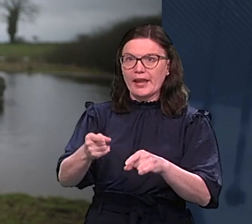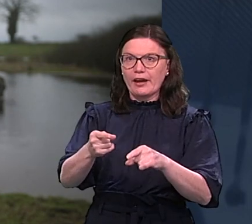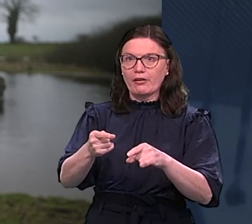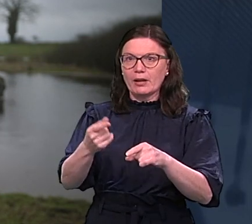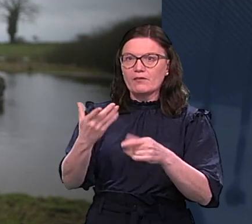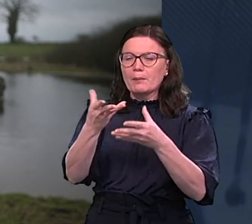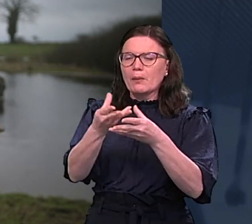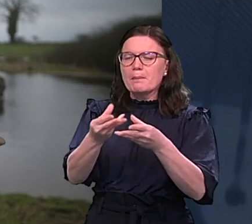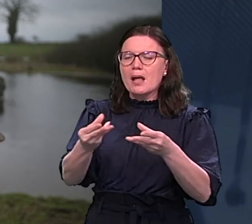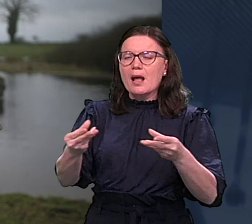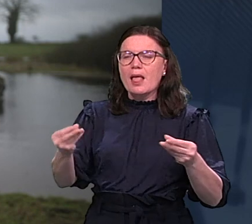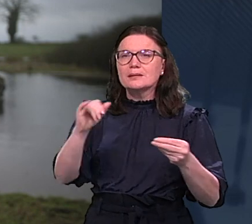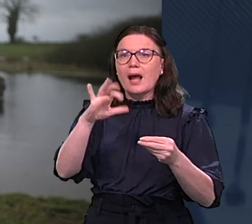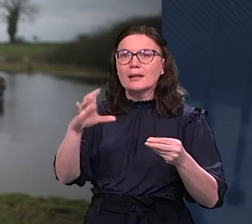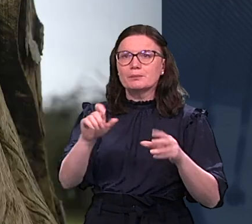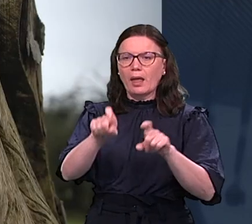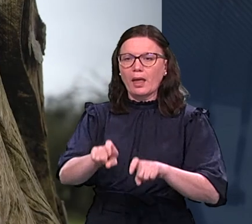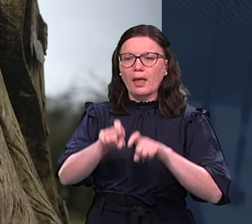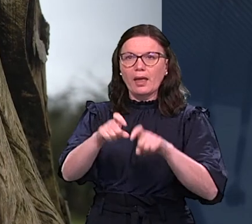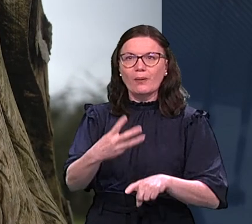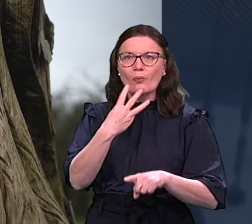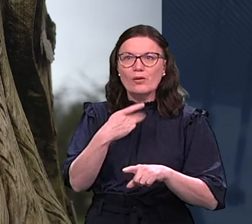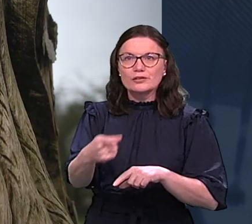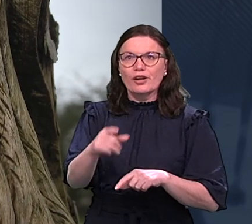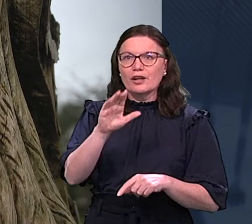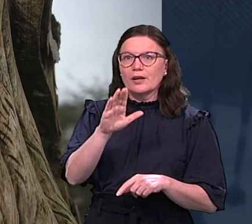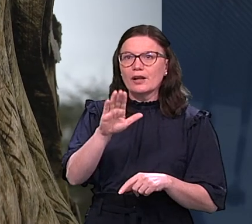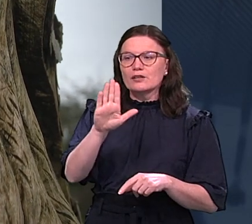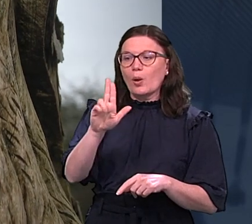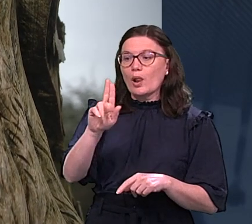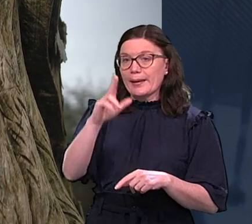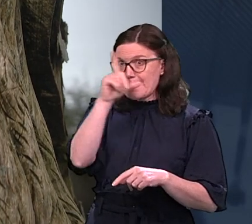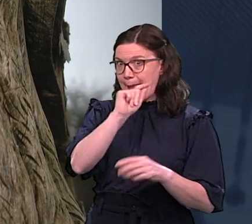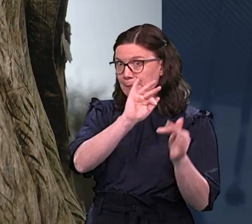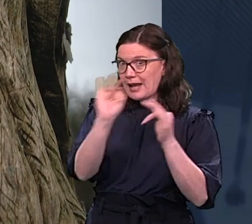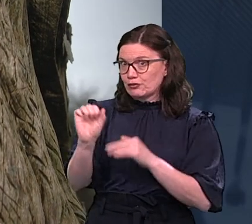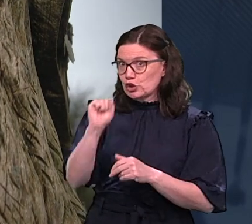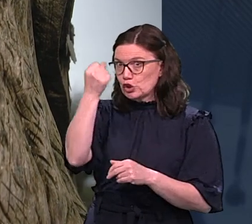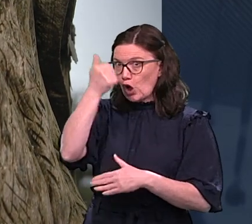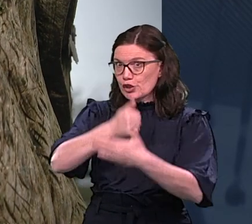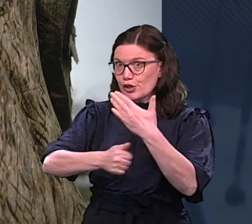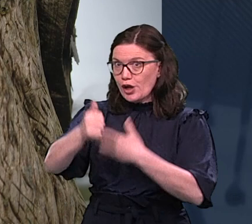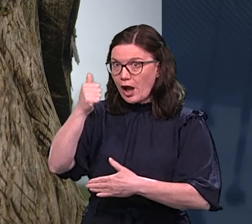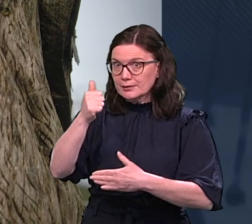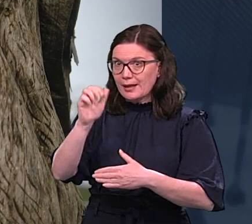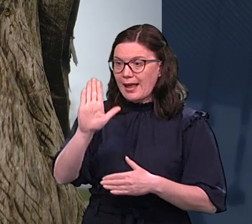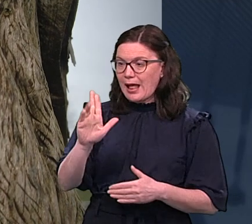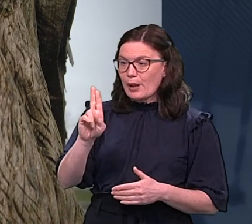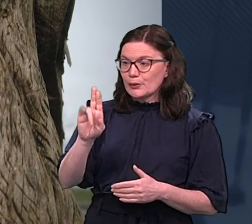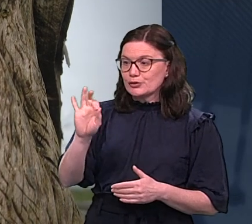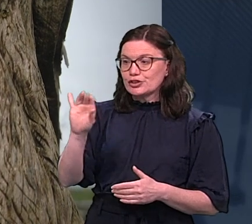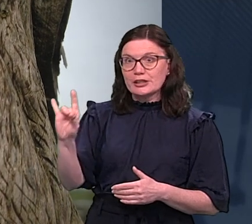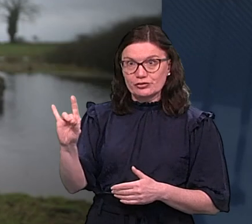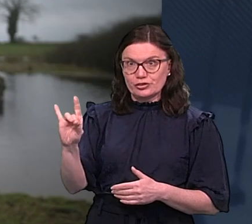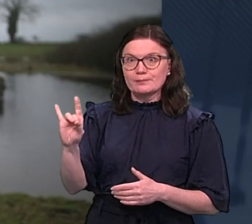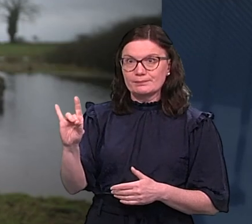Age, but its name is Loch Lu. Lu is the sun god of the Tuatha De Danann. We just met Eru. I'll